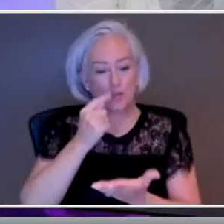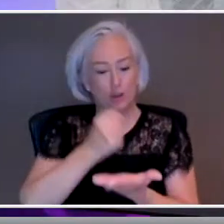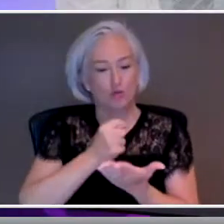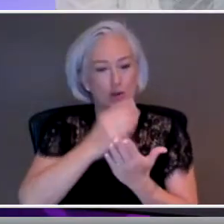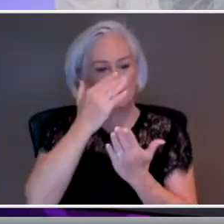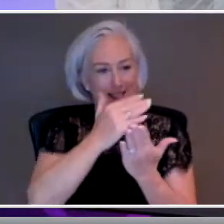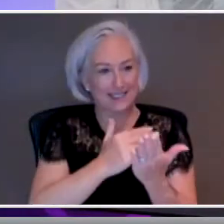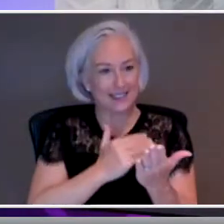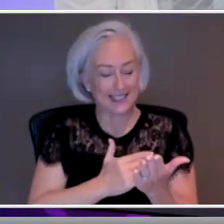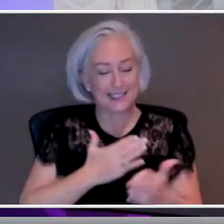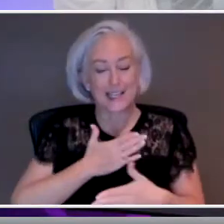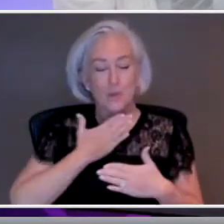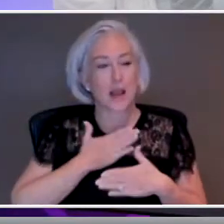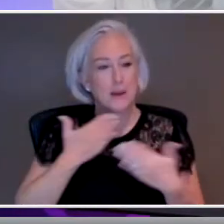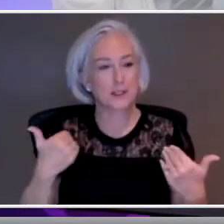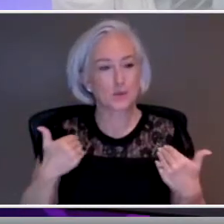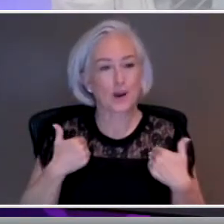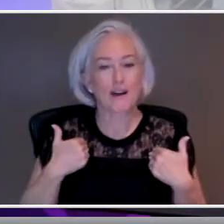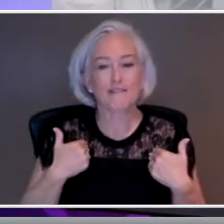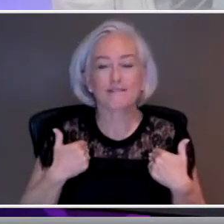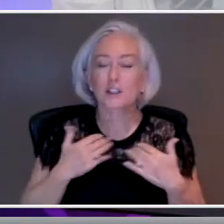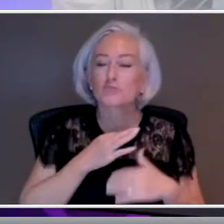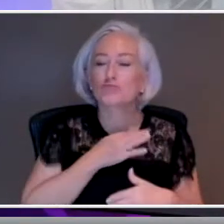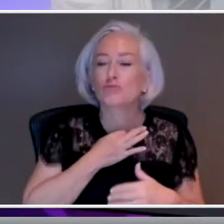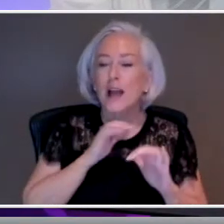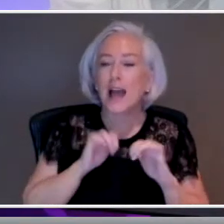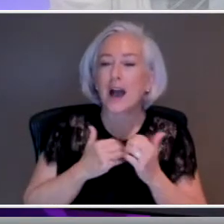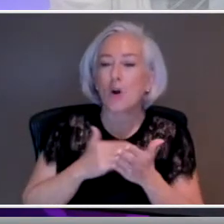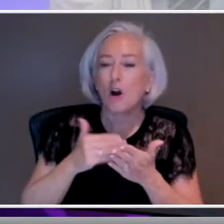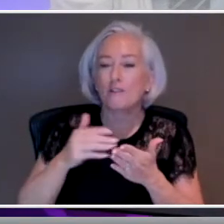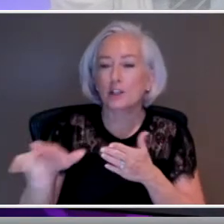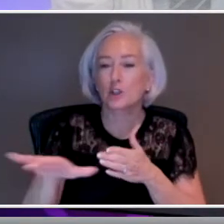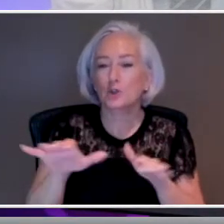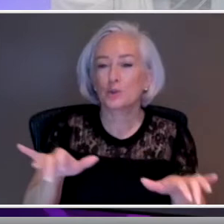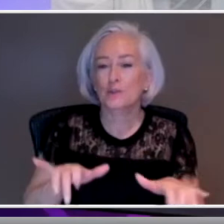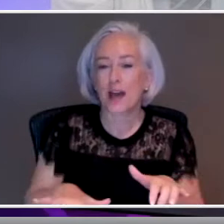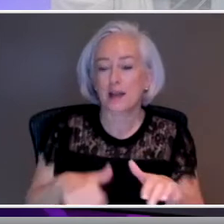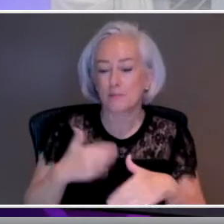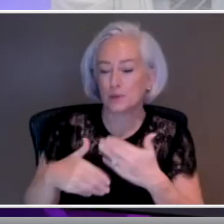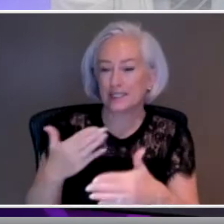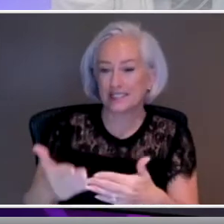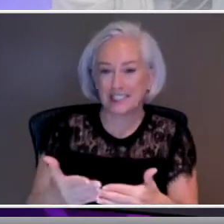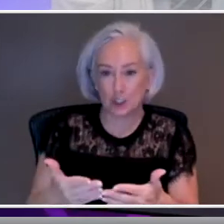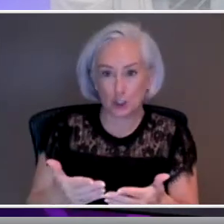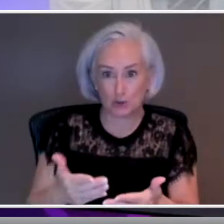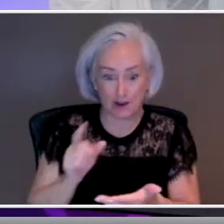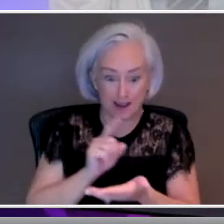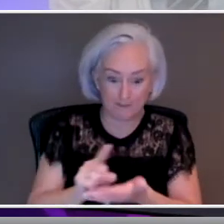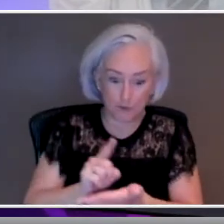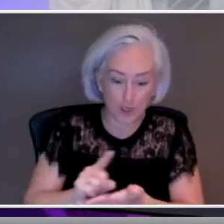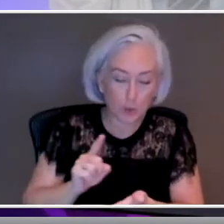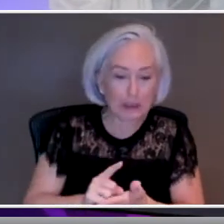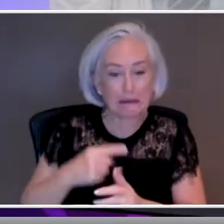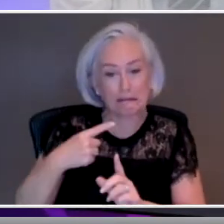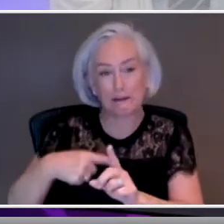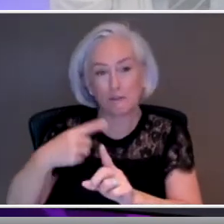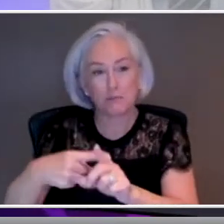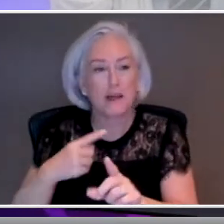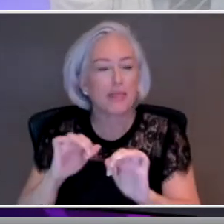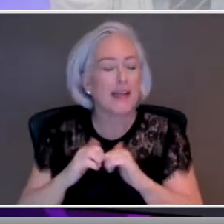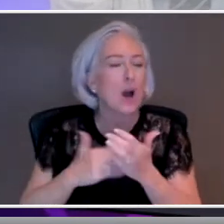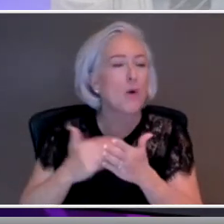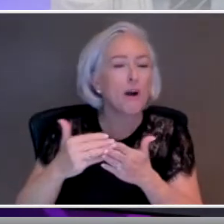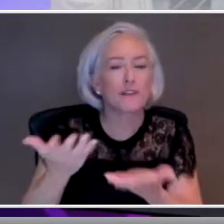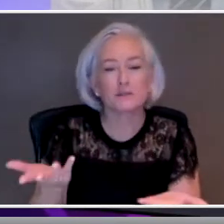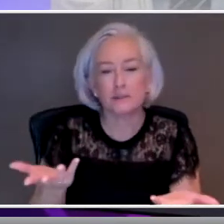often do you perform these kinds of procedures? Do you performing them every week, every month? Is it just they come in